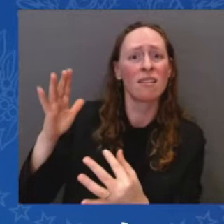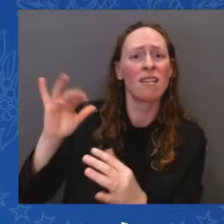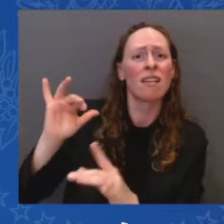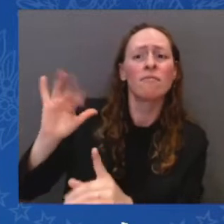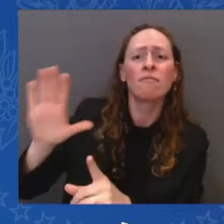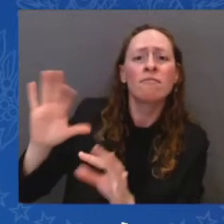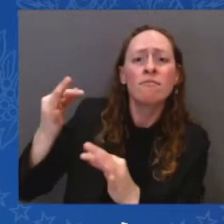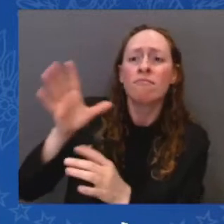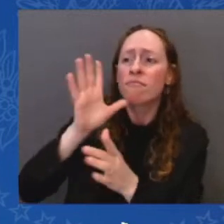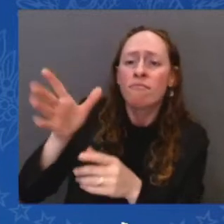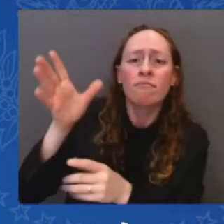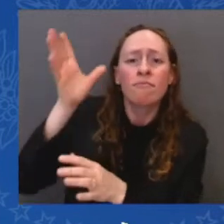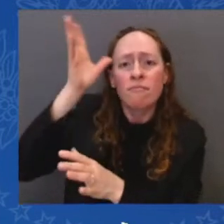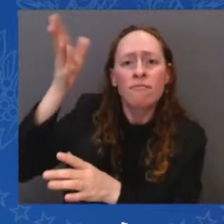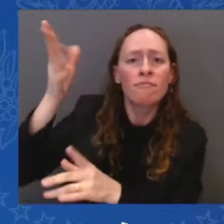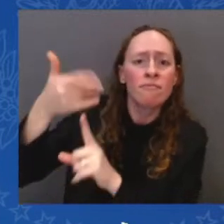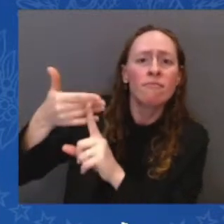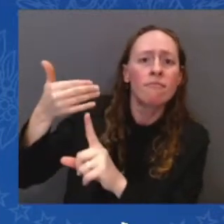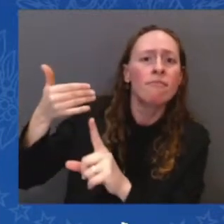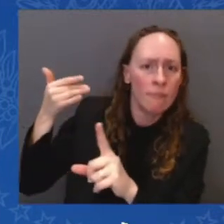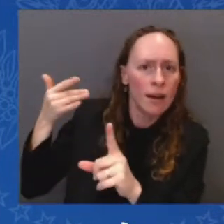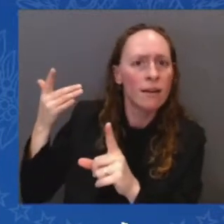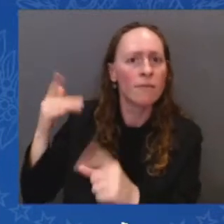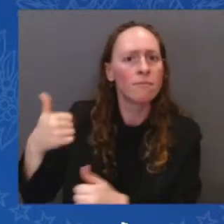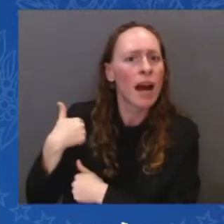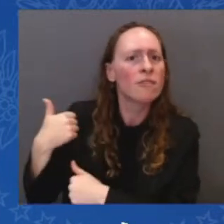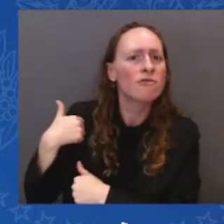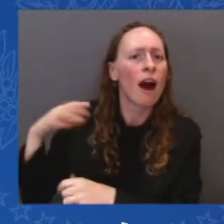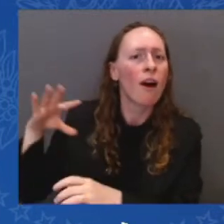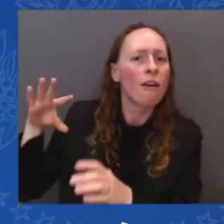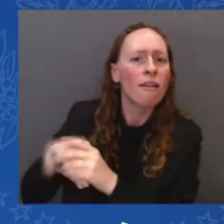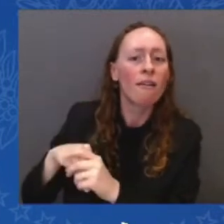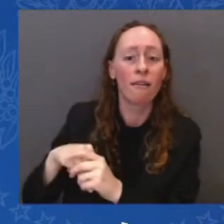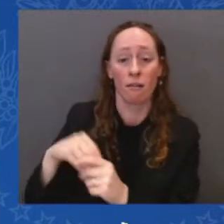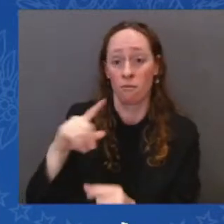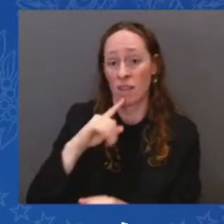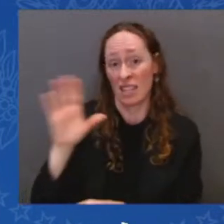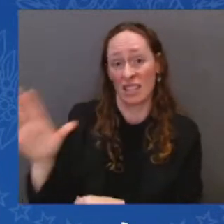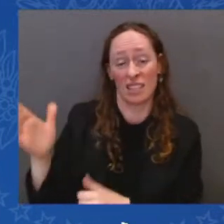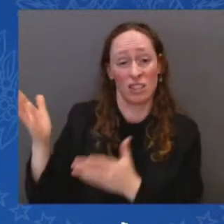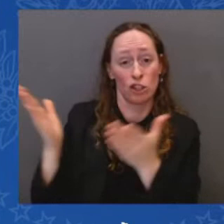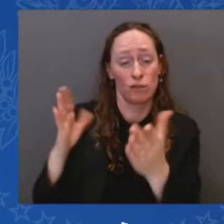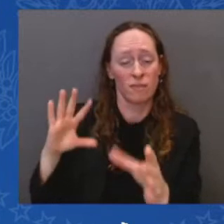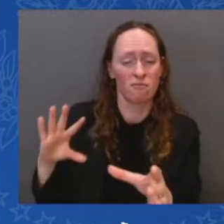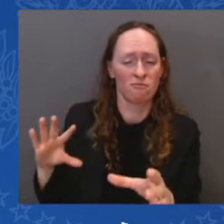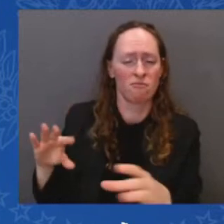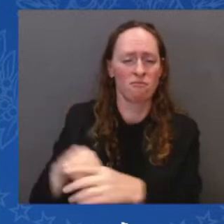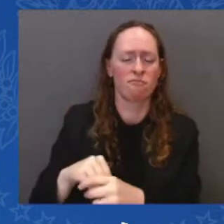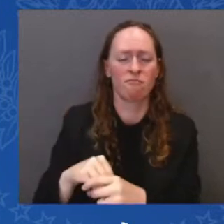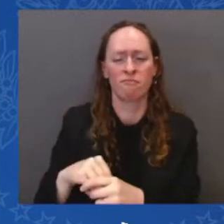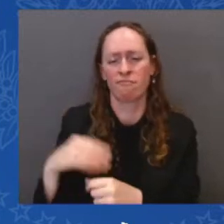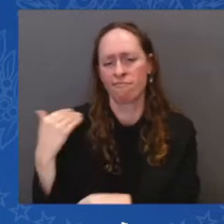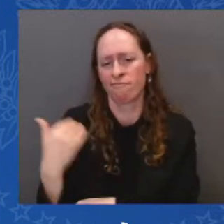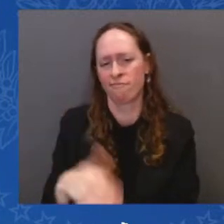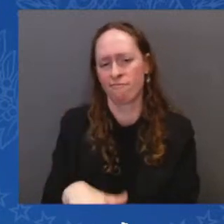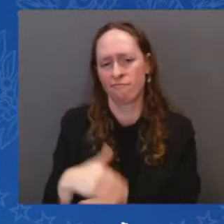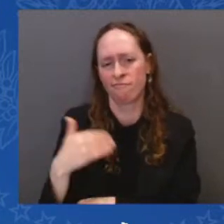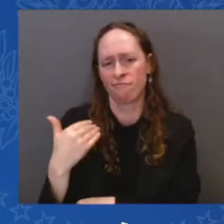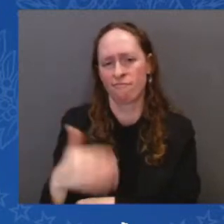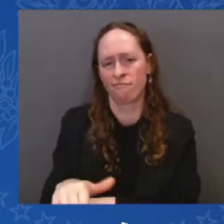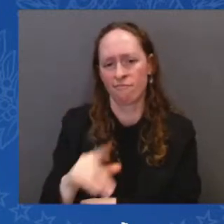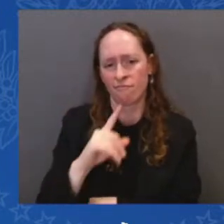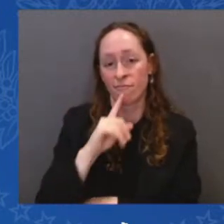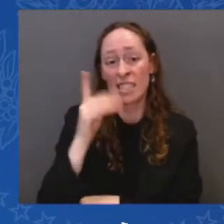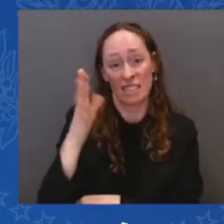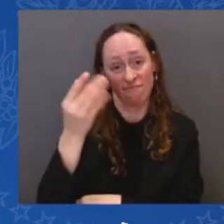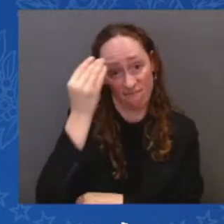family. His wife, Holly Ann, is an accomplished critical care nurse, and she is